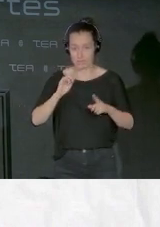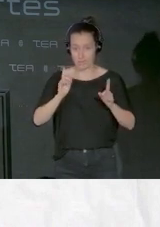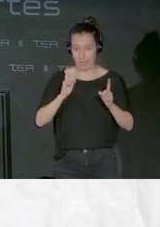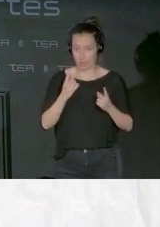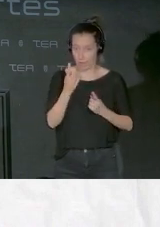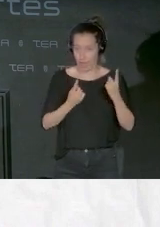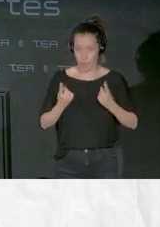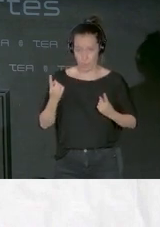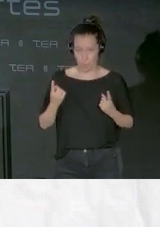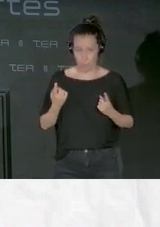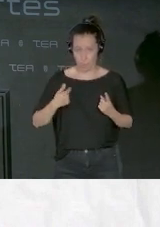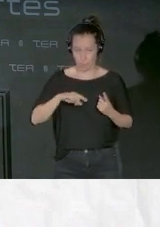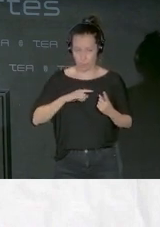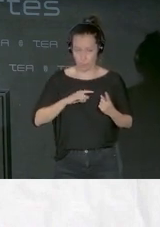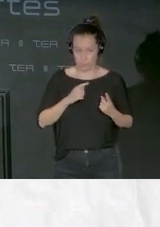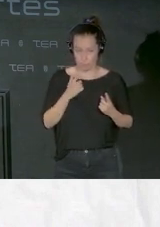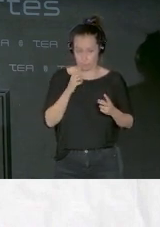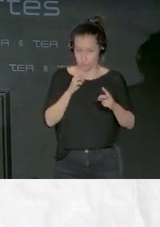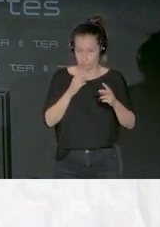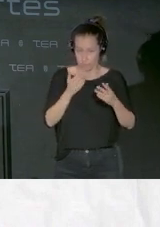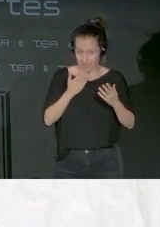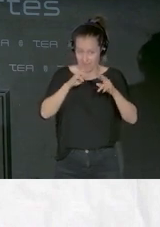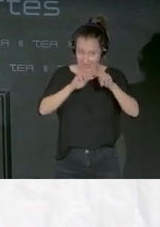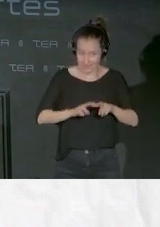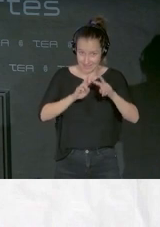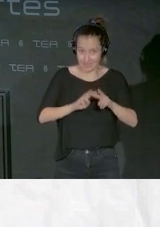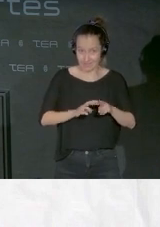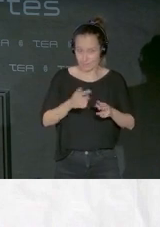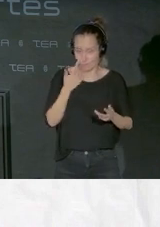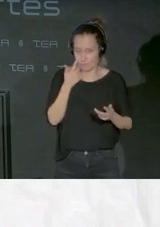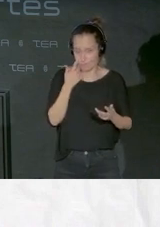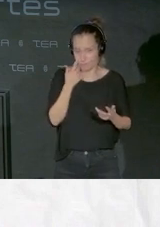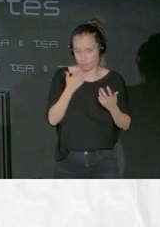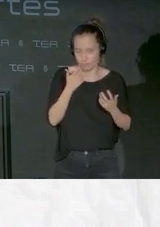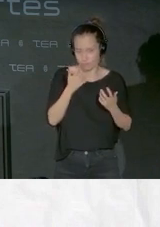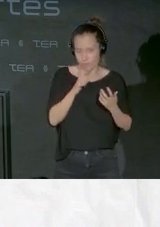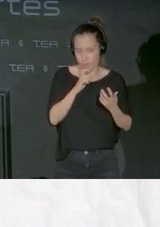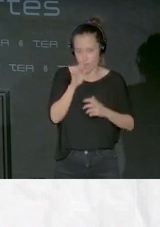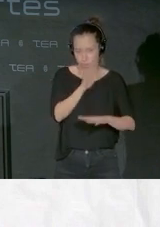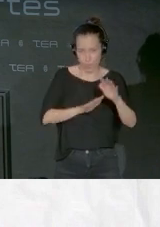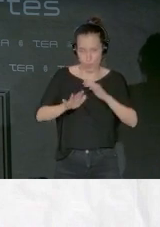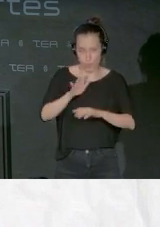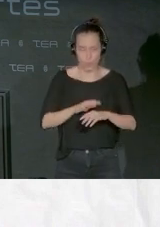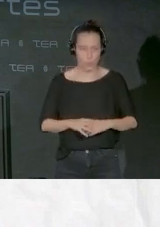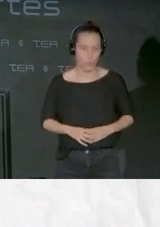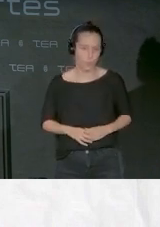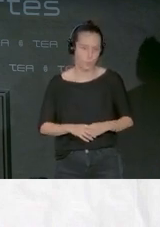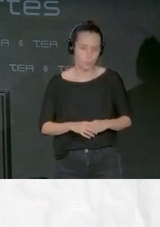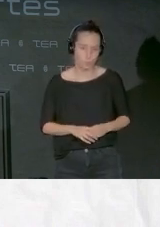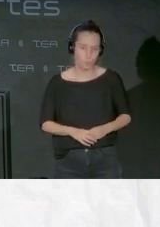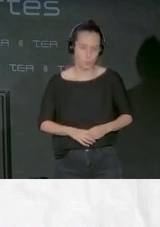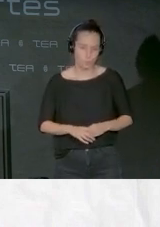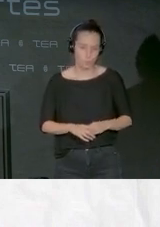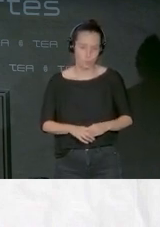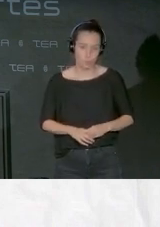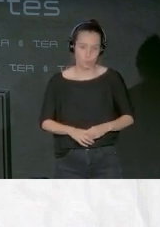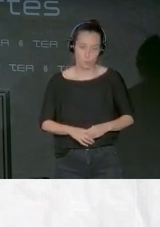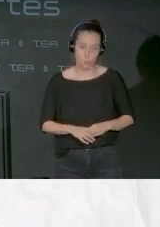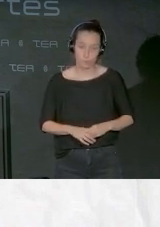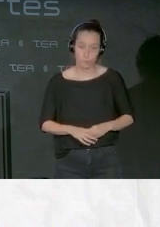the revision of the global general block exemption regulations or specific communications